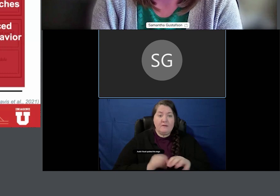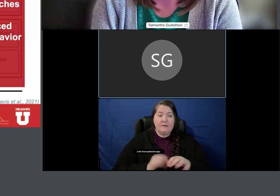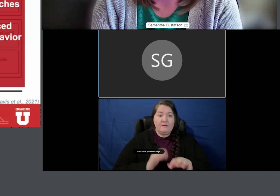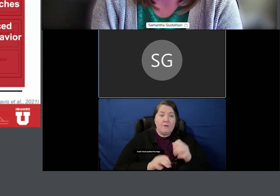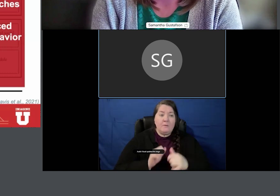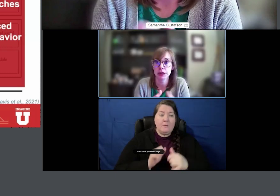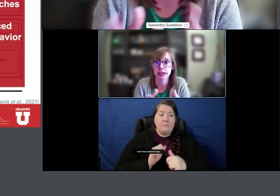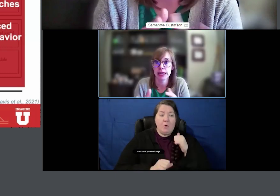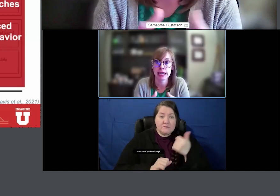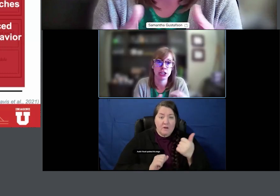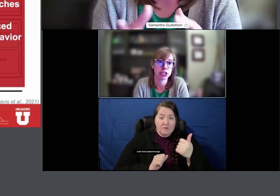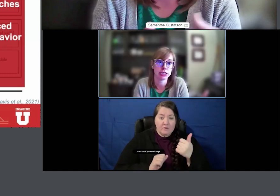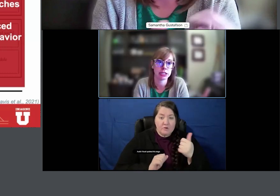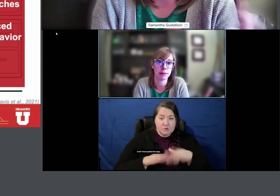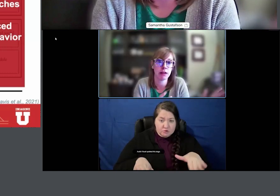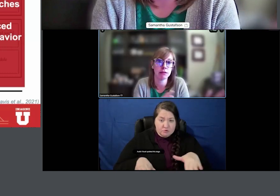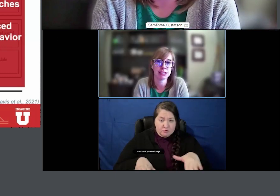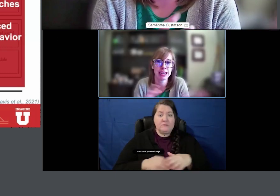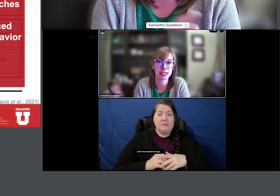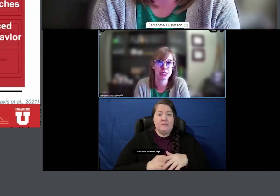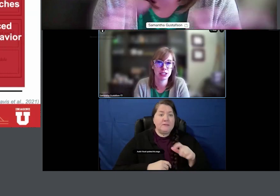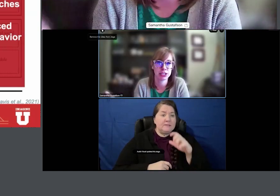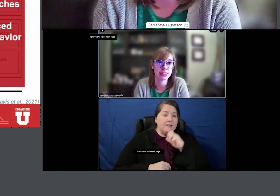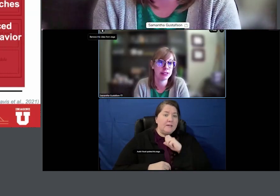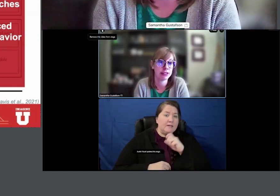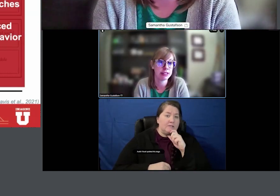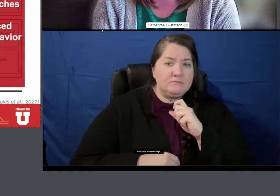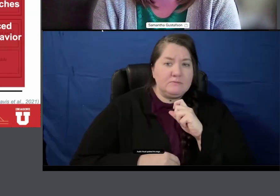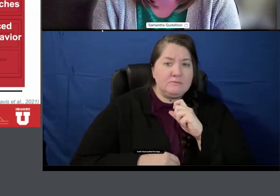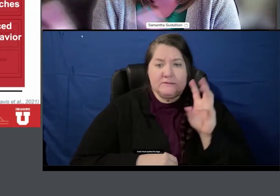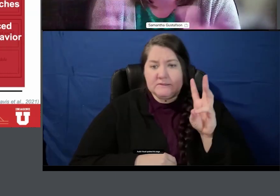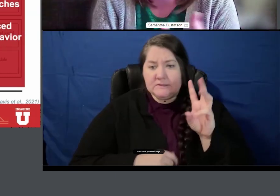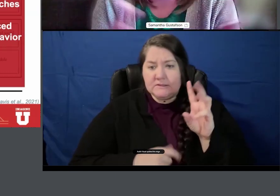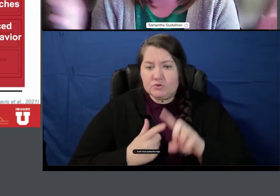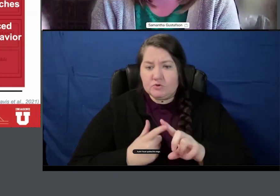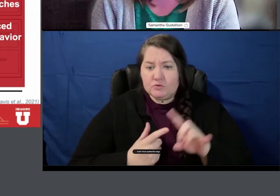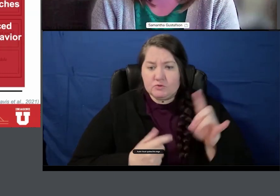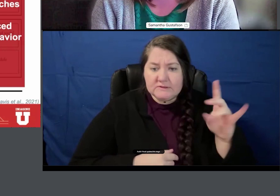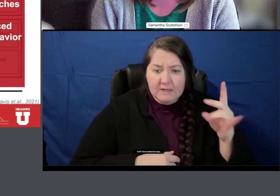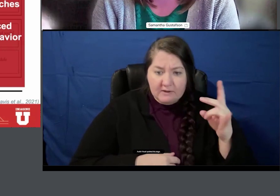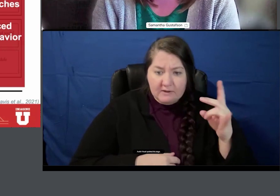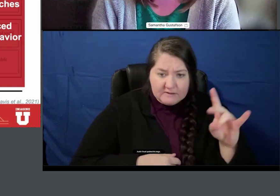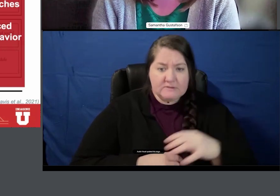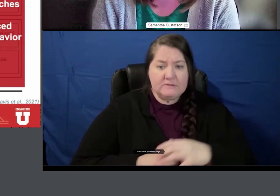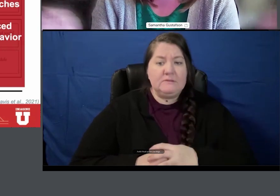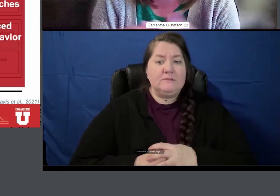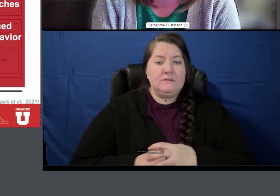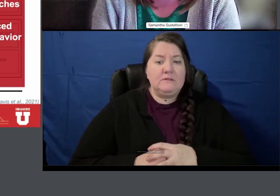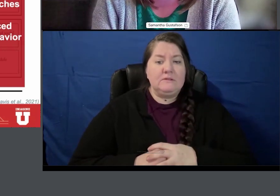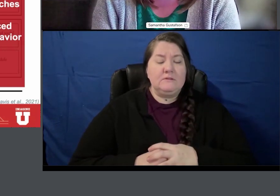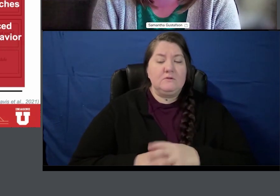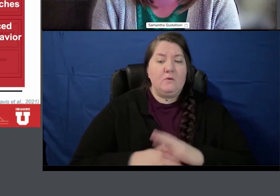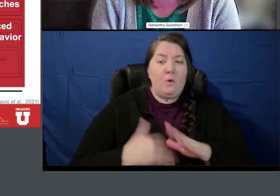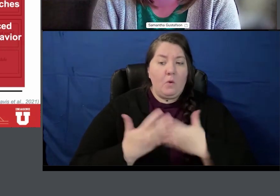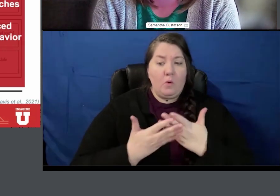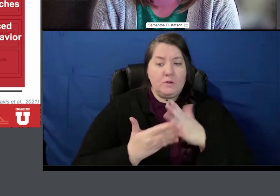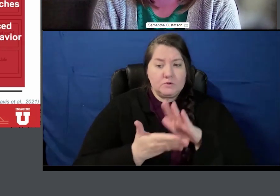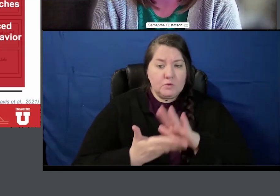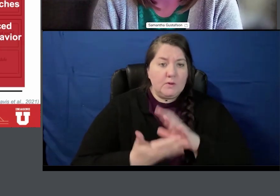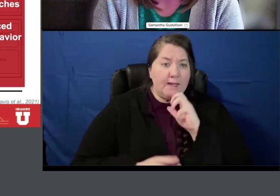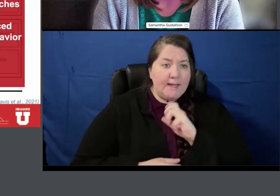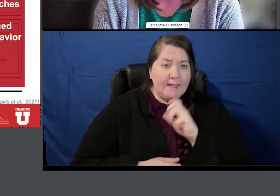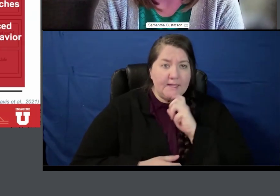older children, so these were kids ages about 6 to 17, so the whole school age child